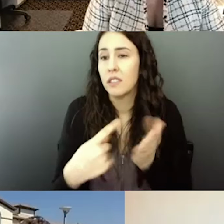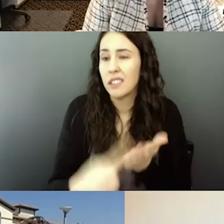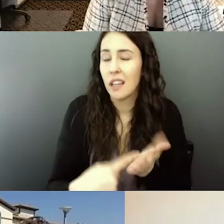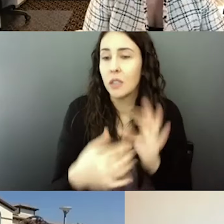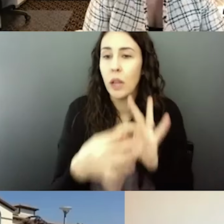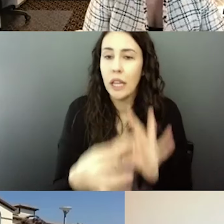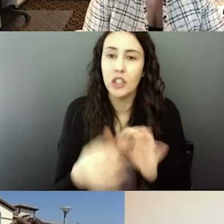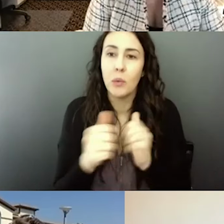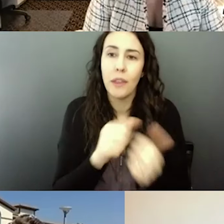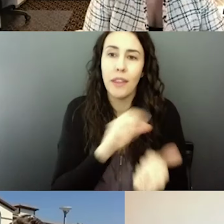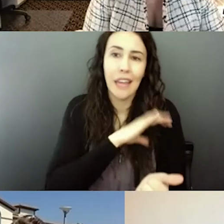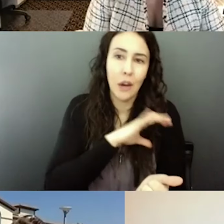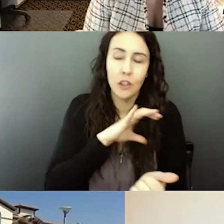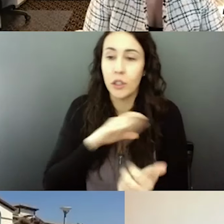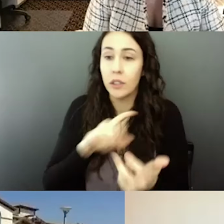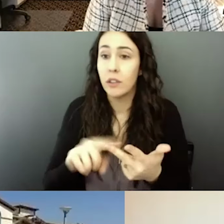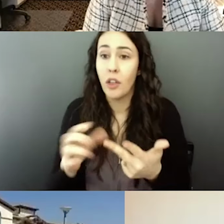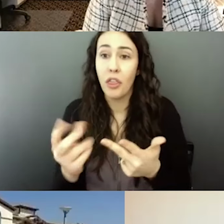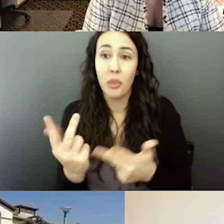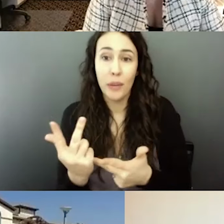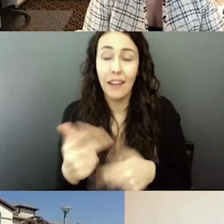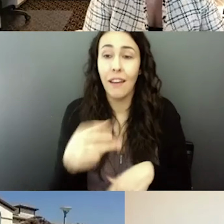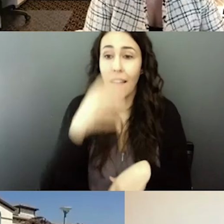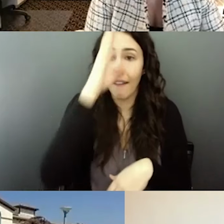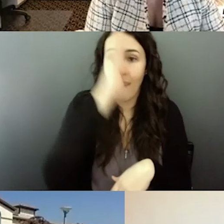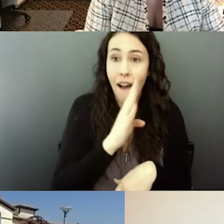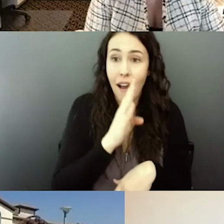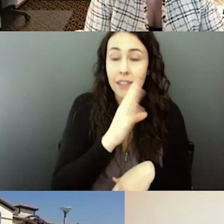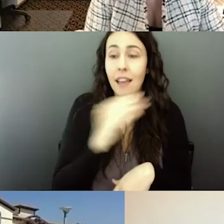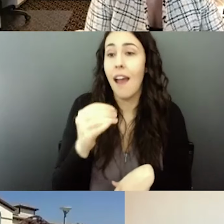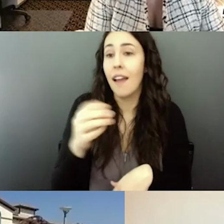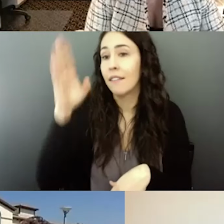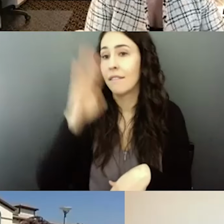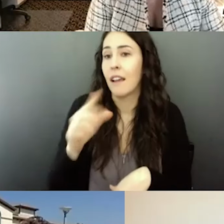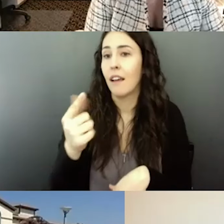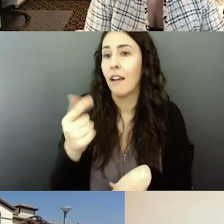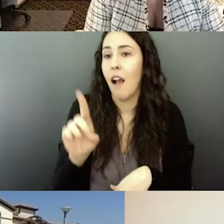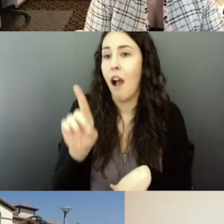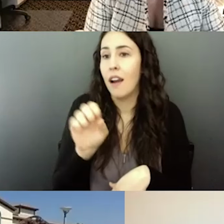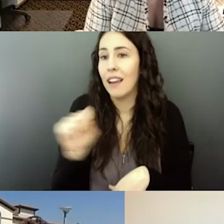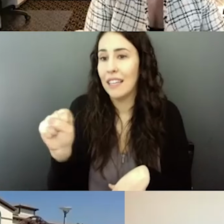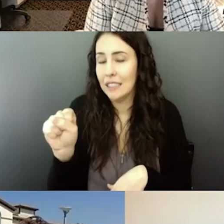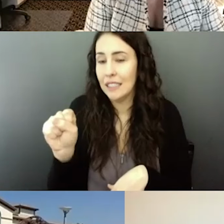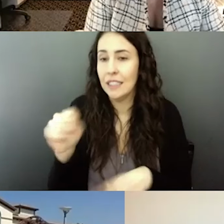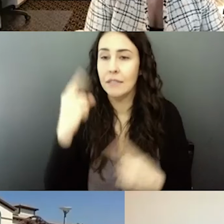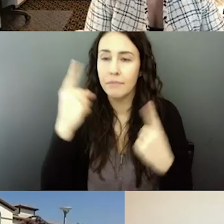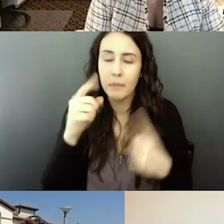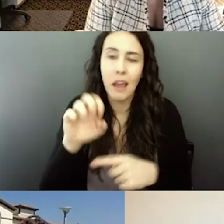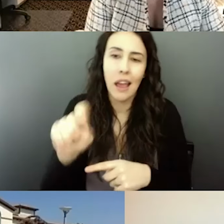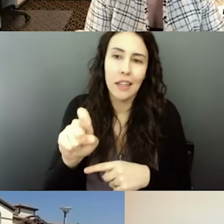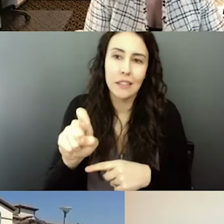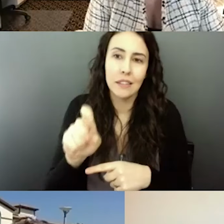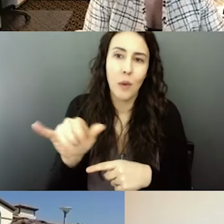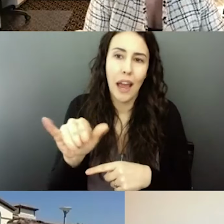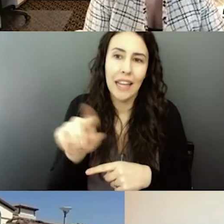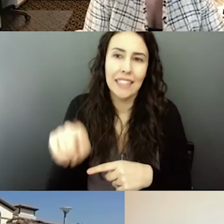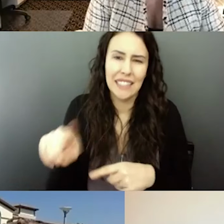and goddesses. And then you might even have some sub questions, consider X, Y, and Z, but make it, it was just way